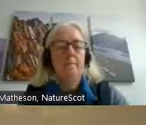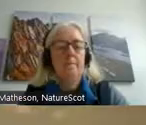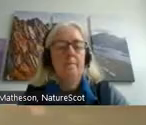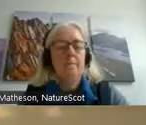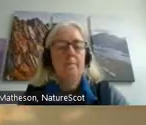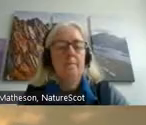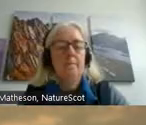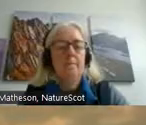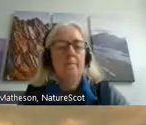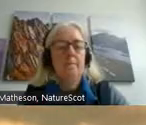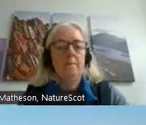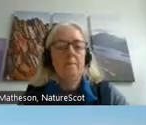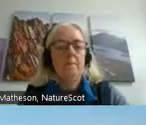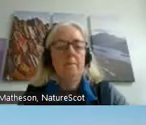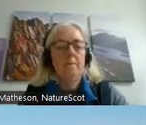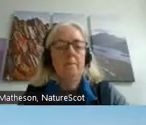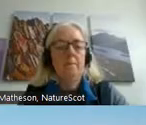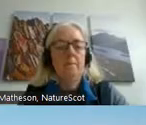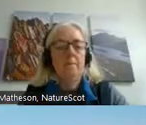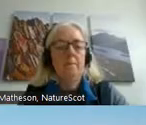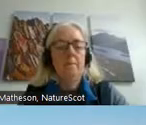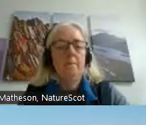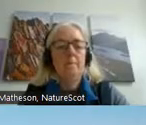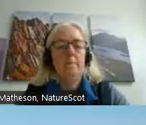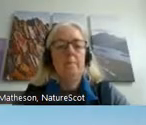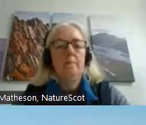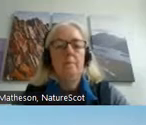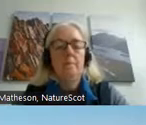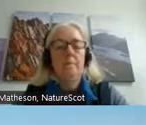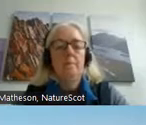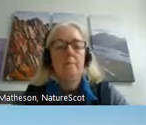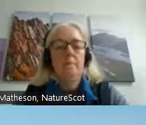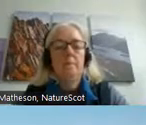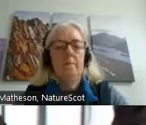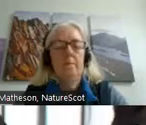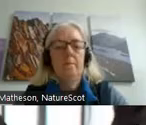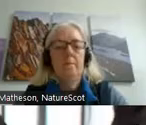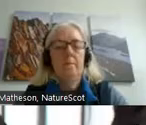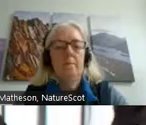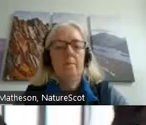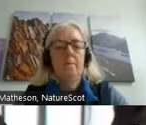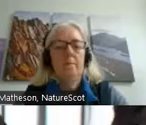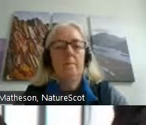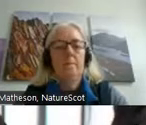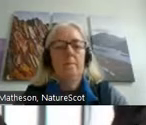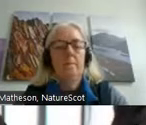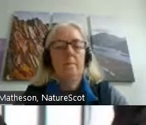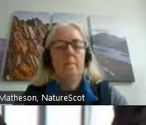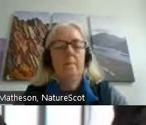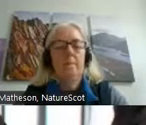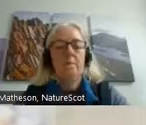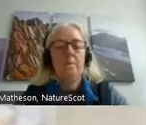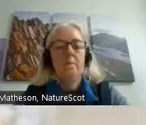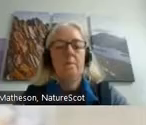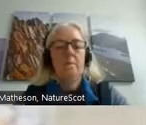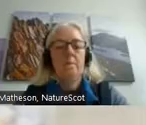loss. The Global Biodiversity Framework is an acknowledgement that something needs to be done to protect and restore the world's